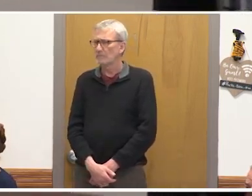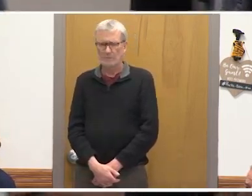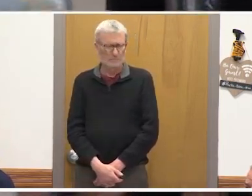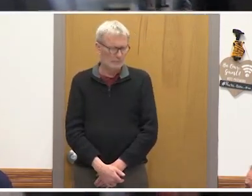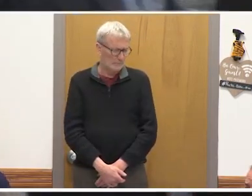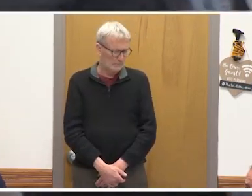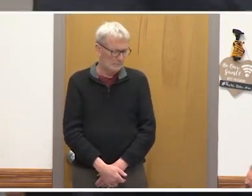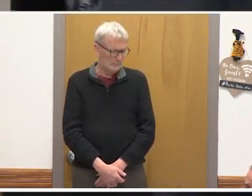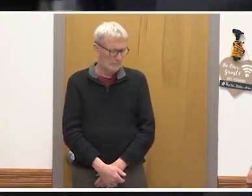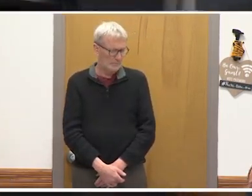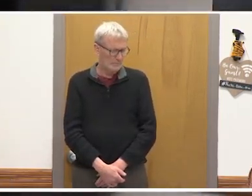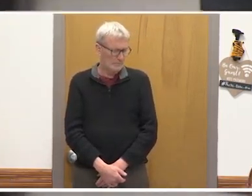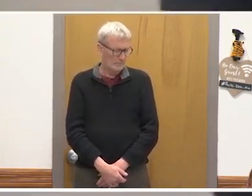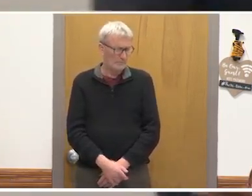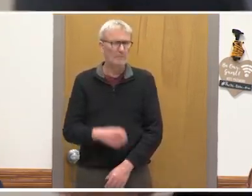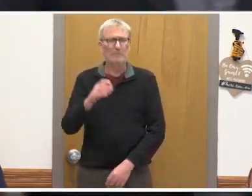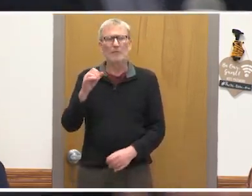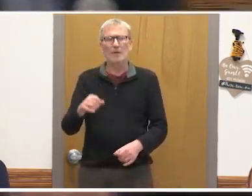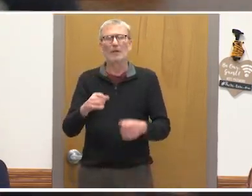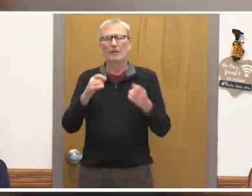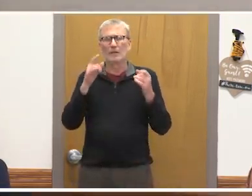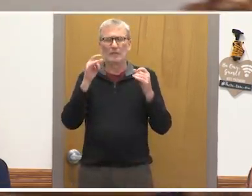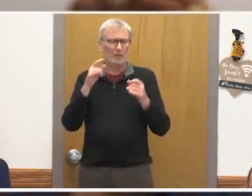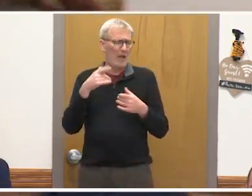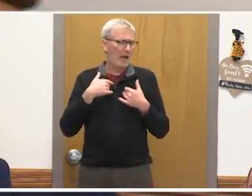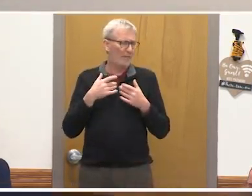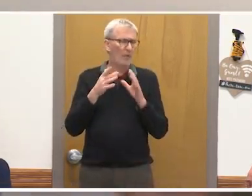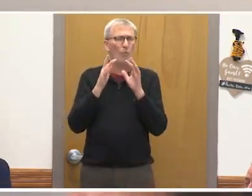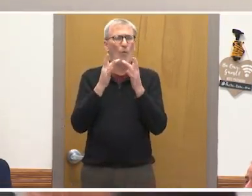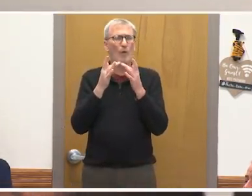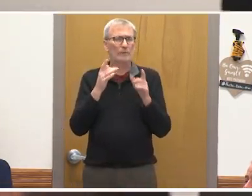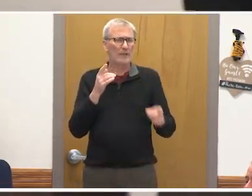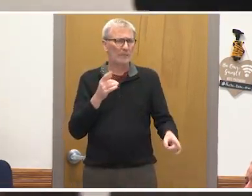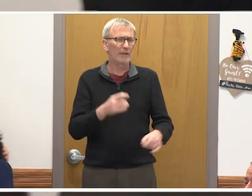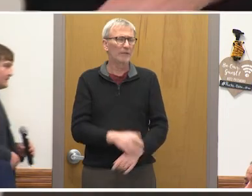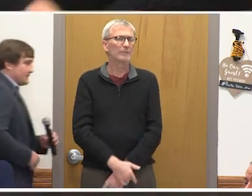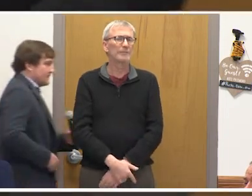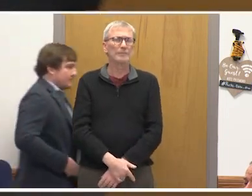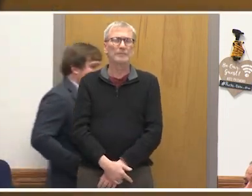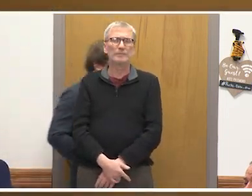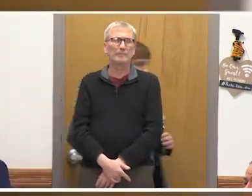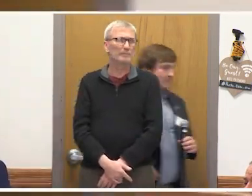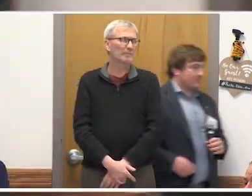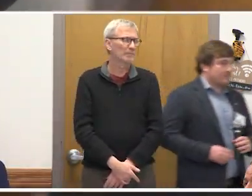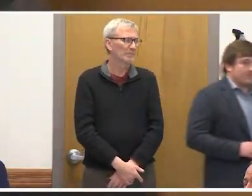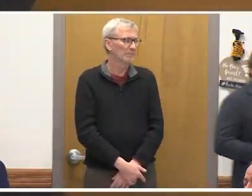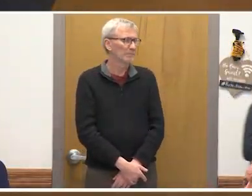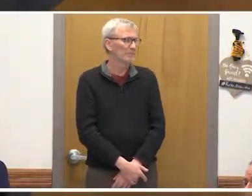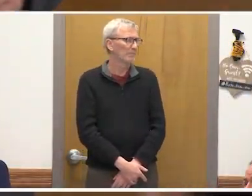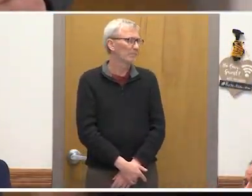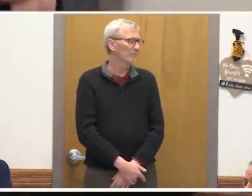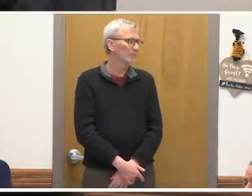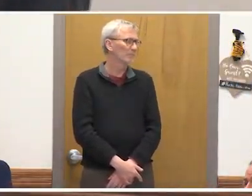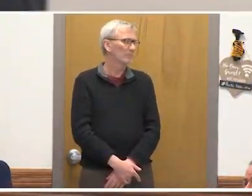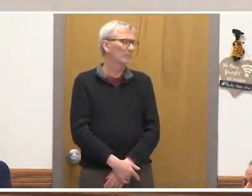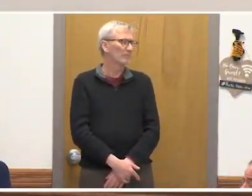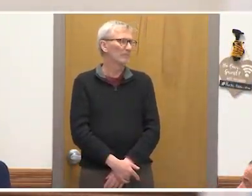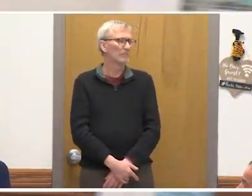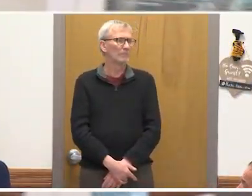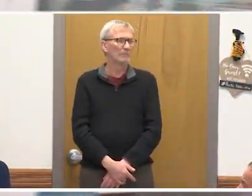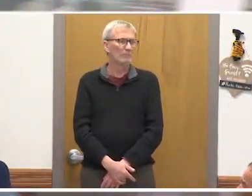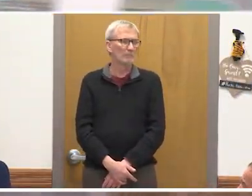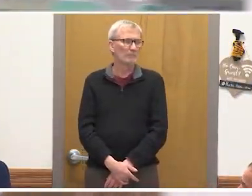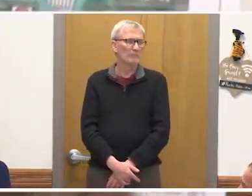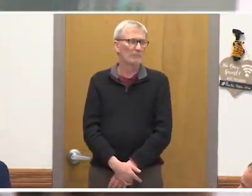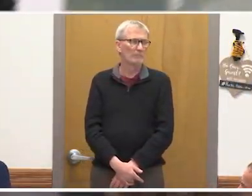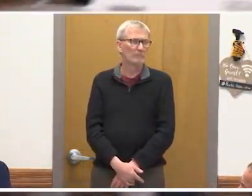Engage website, so if you leave your comment, if you don't have a comment, you can keep the link. I'm going to go here,